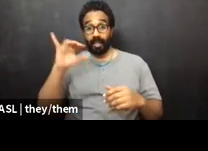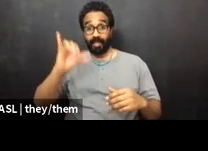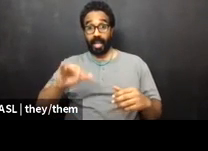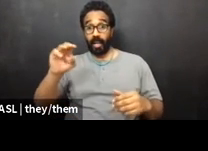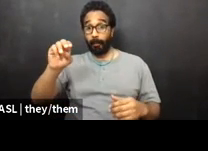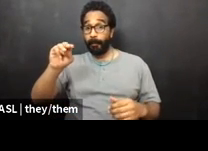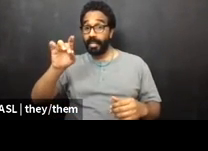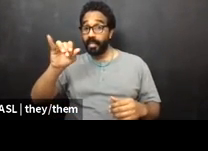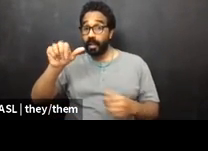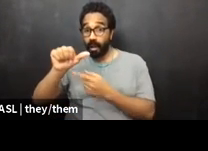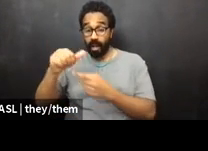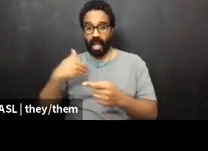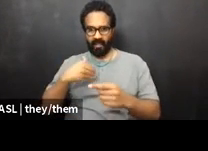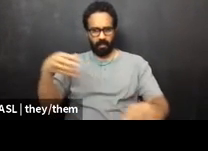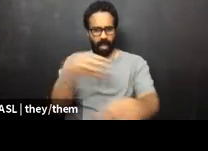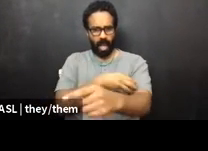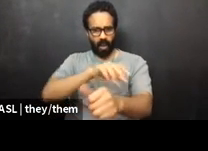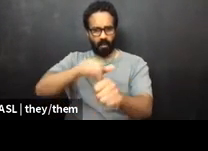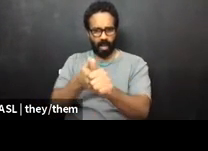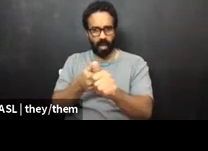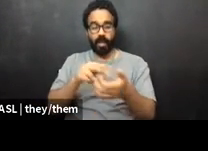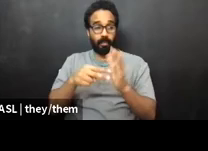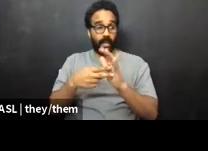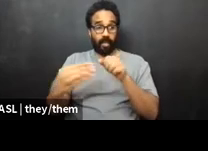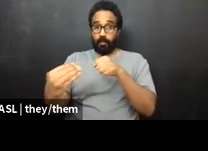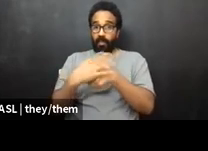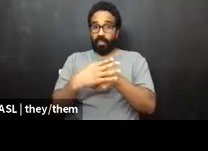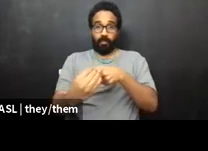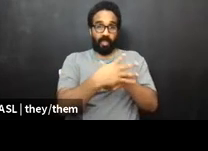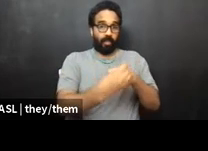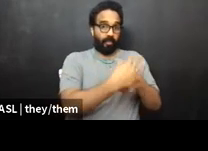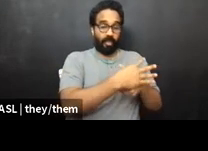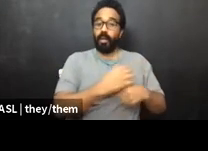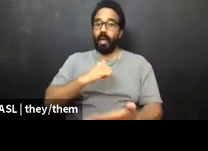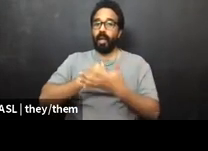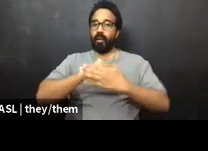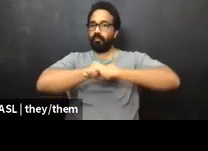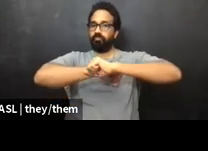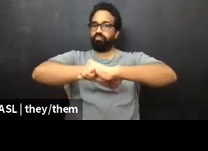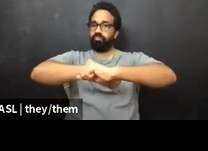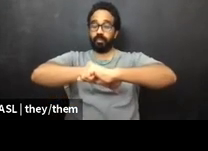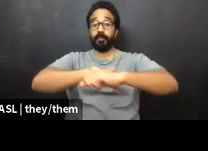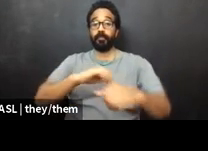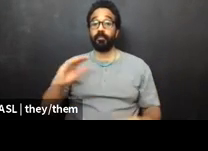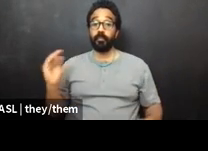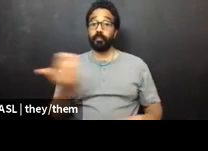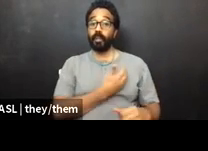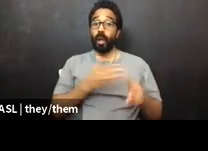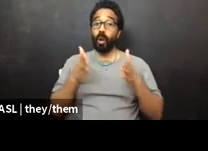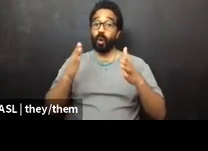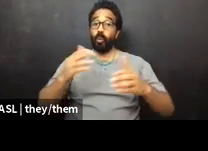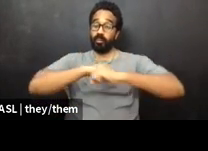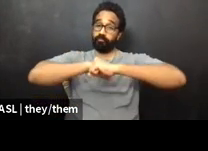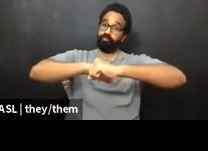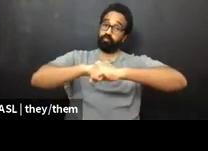for us in the media literacy world, which is a transdisciplinary world, to bring these approaches in other areas. And that's